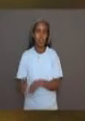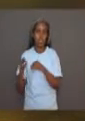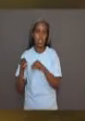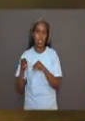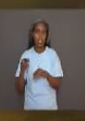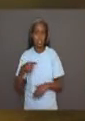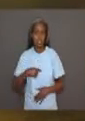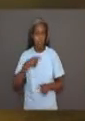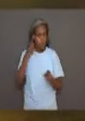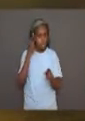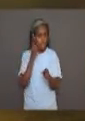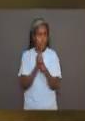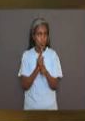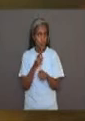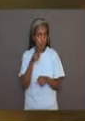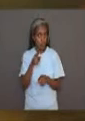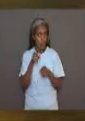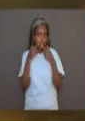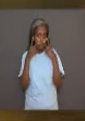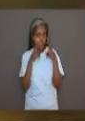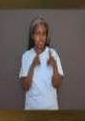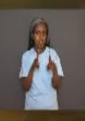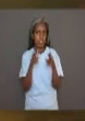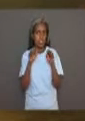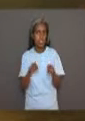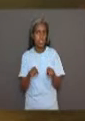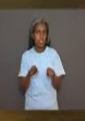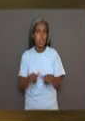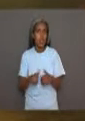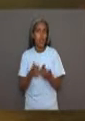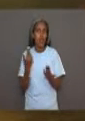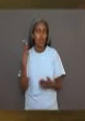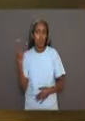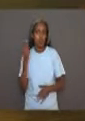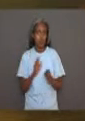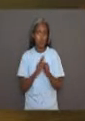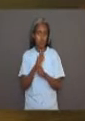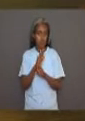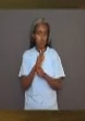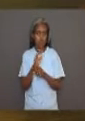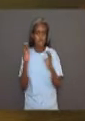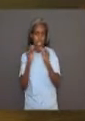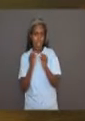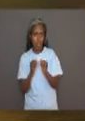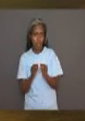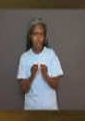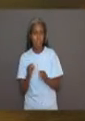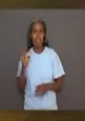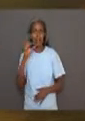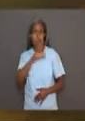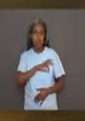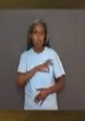I am sure that you can see how useful it is to calculate